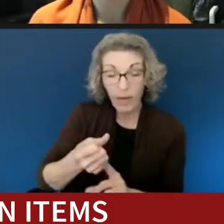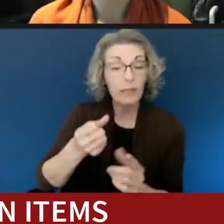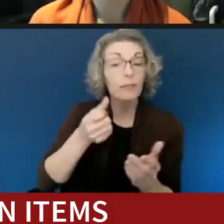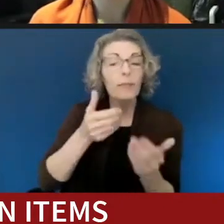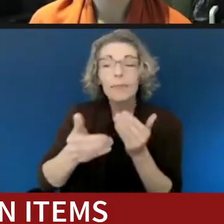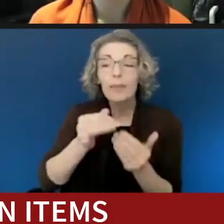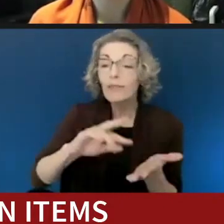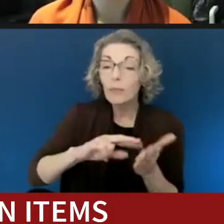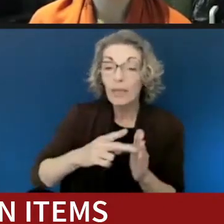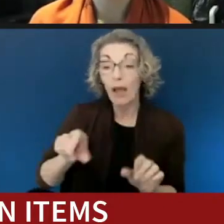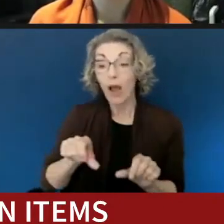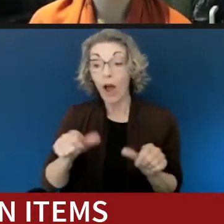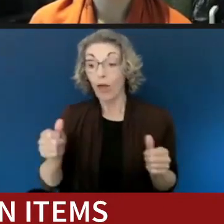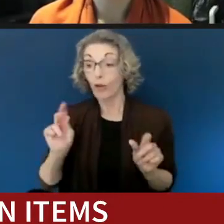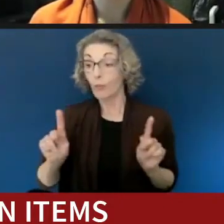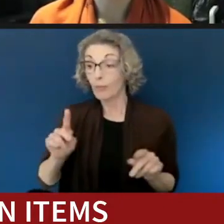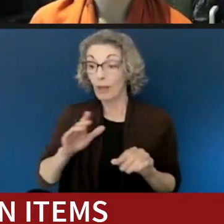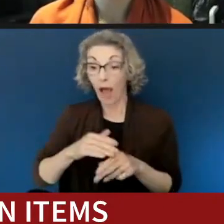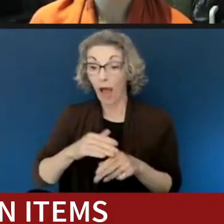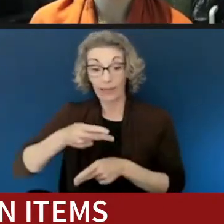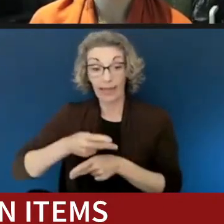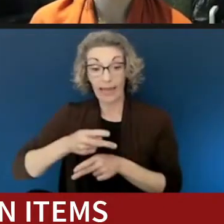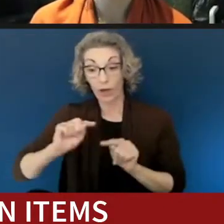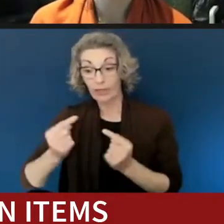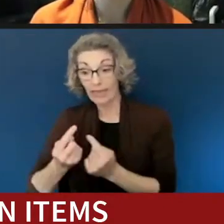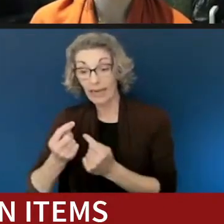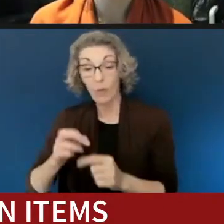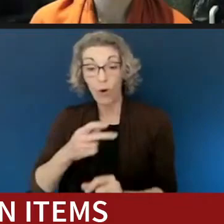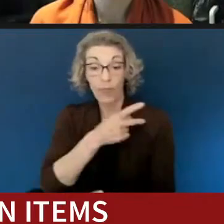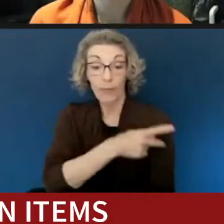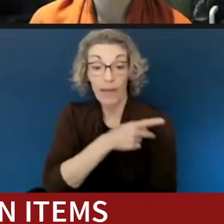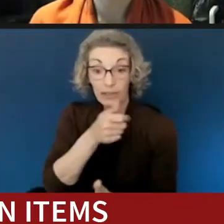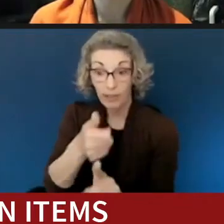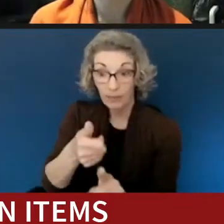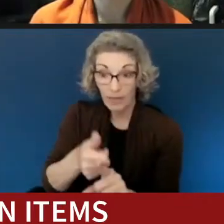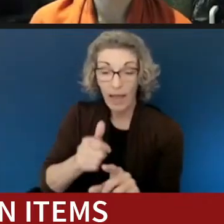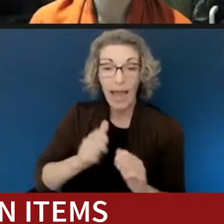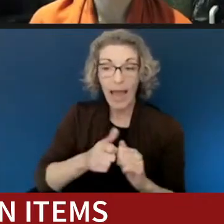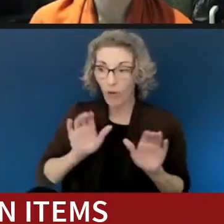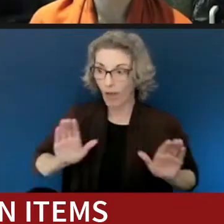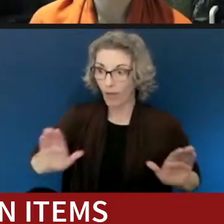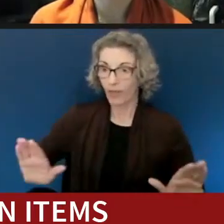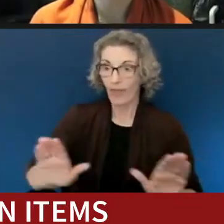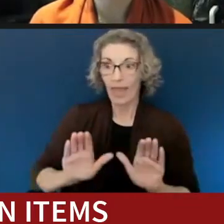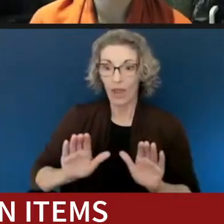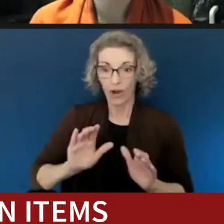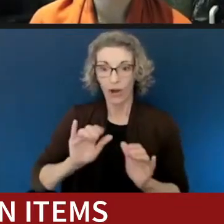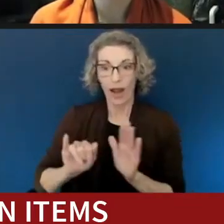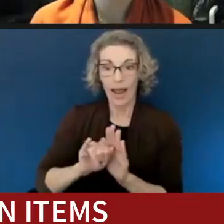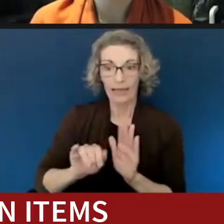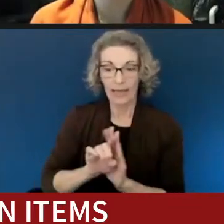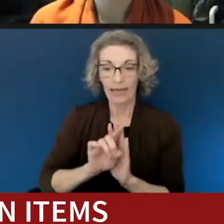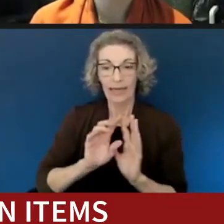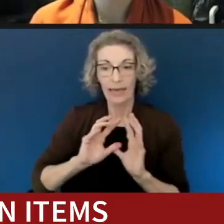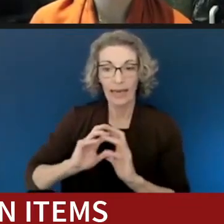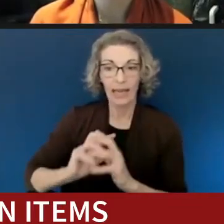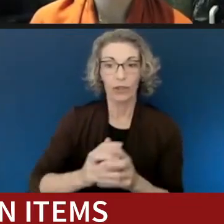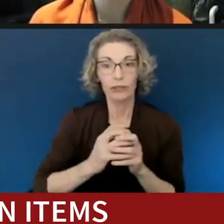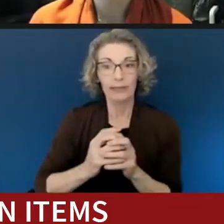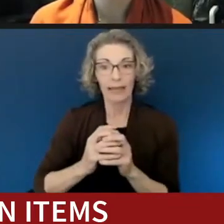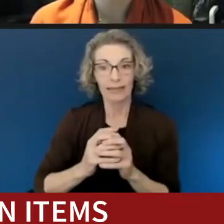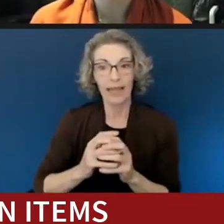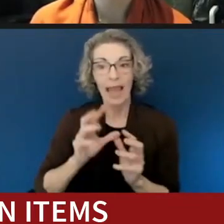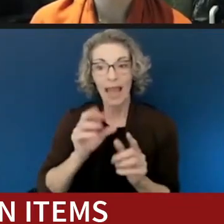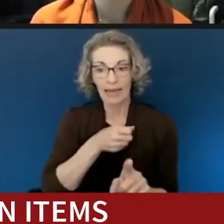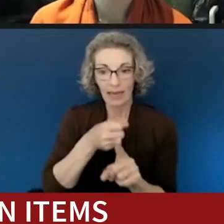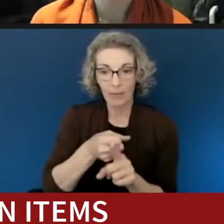care team or whether it's the patient themselves, how do their identities also sort of intersect and impact the way that